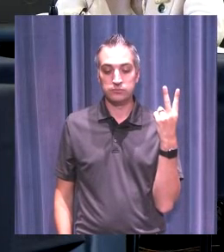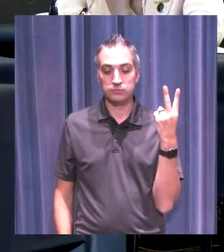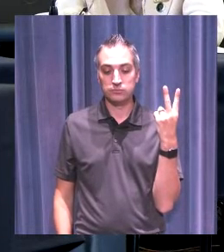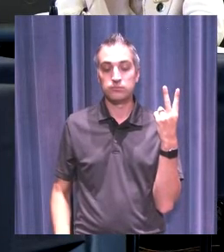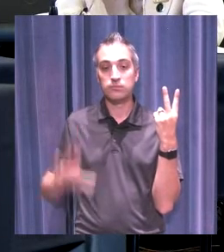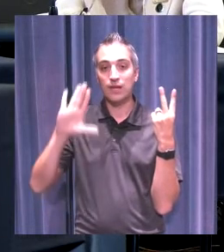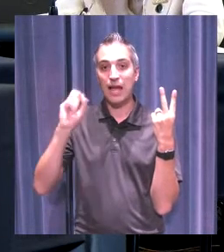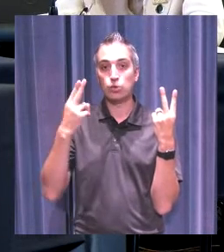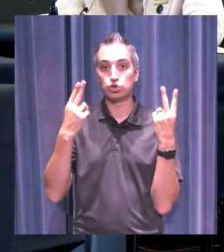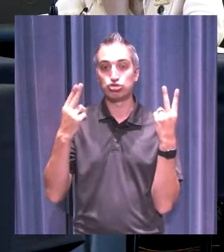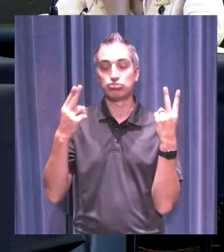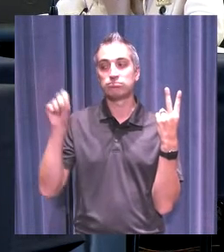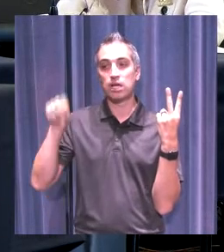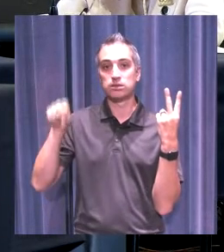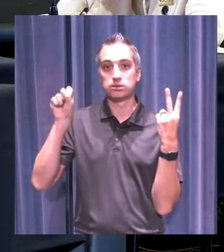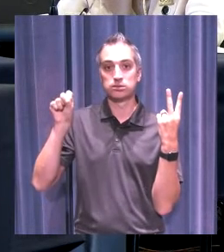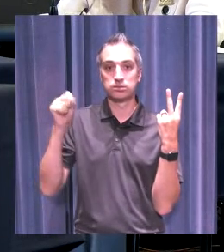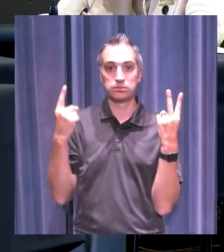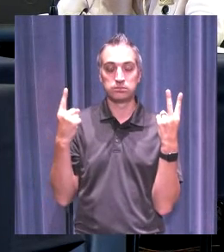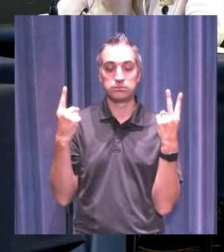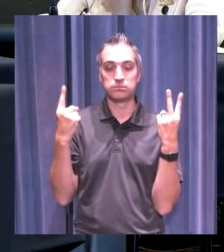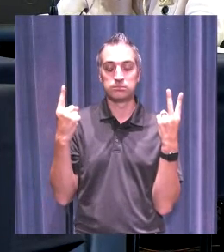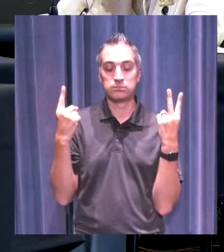Trustee Couch. Yes.